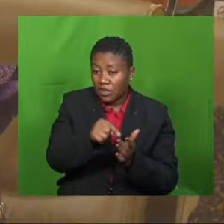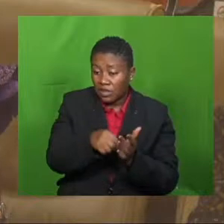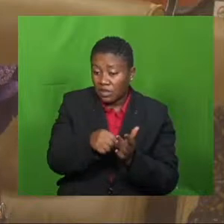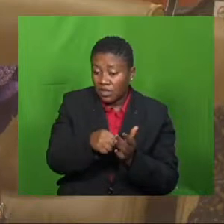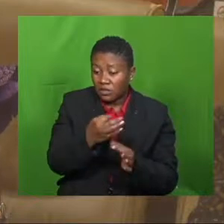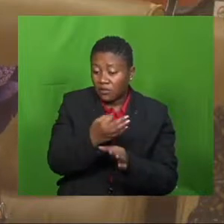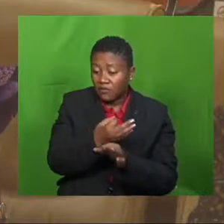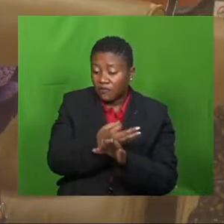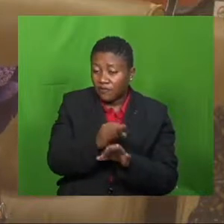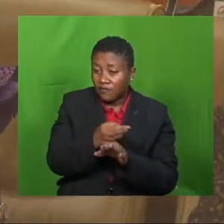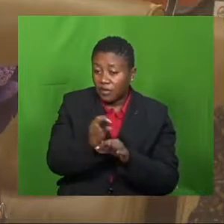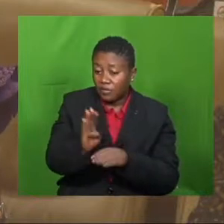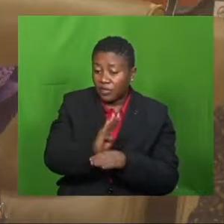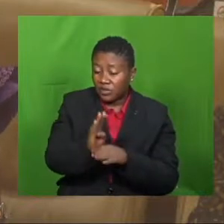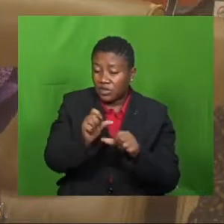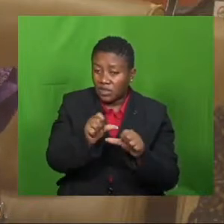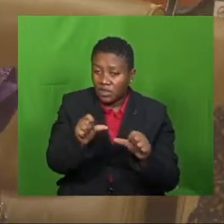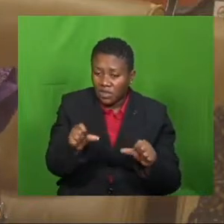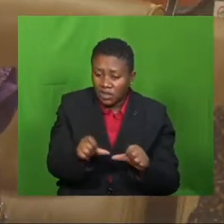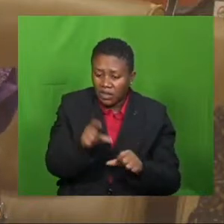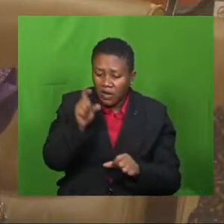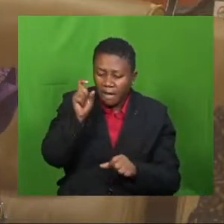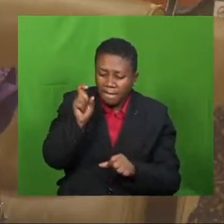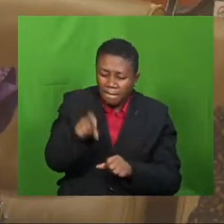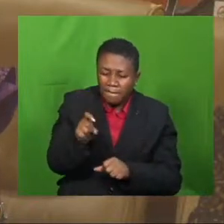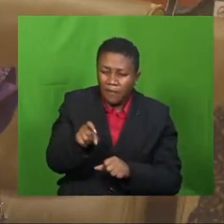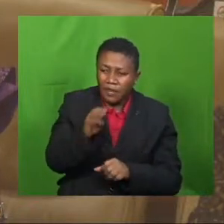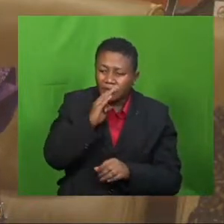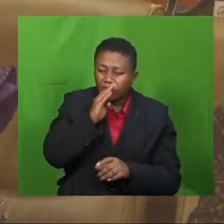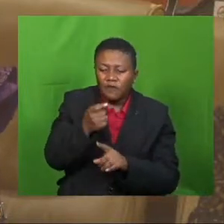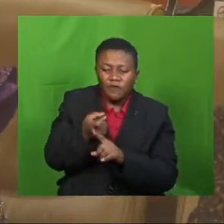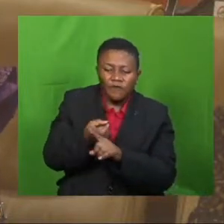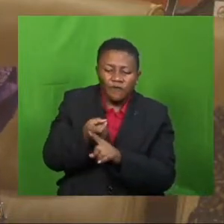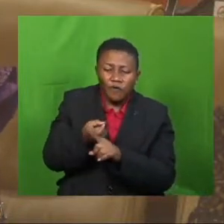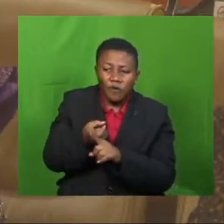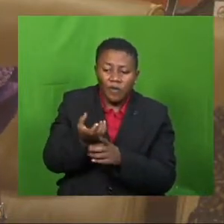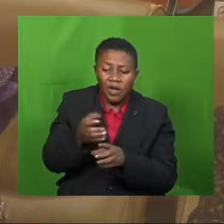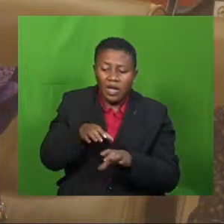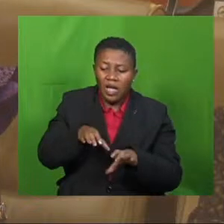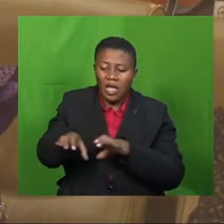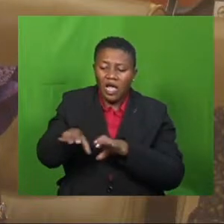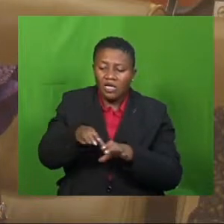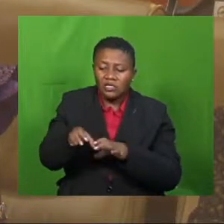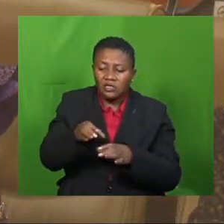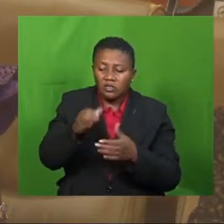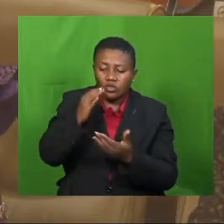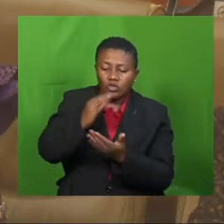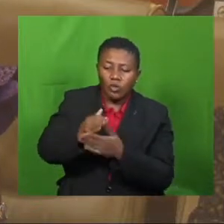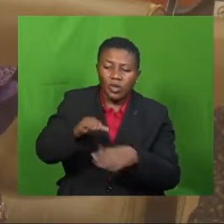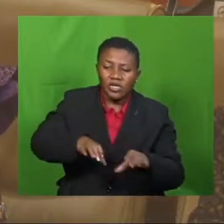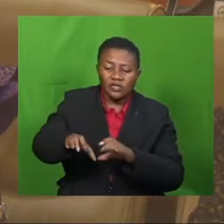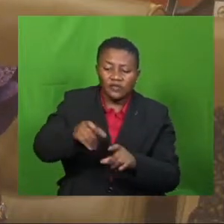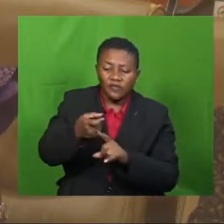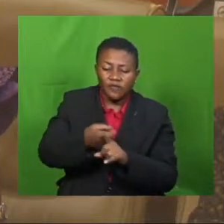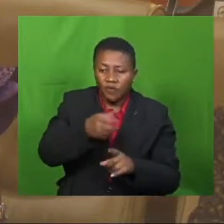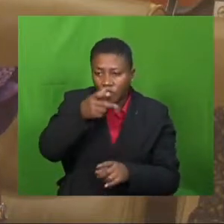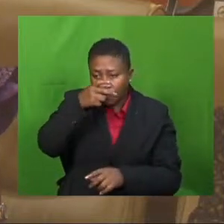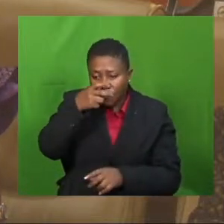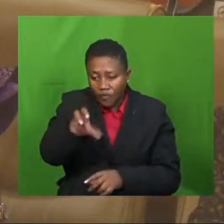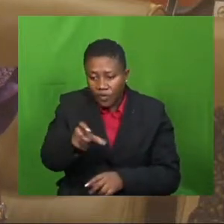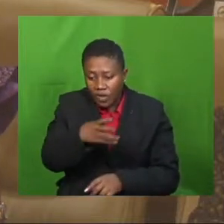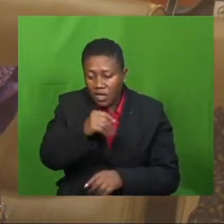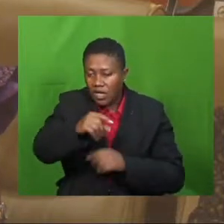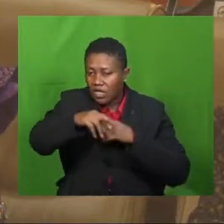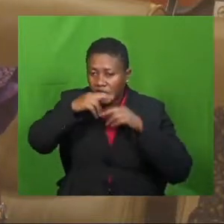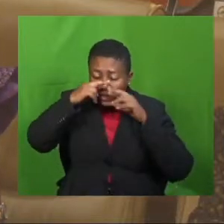also needs to be secure from the activities of fraudsters and criminals, who I'm sure are waiting to take